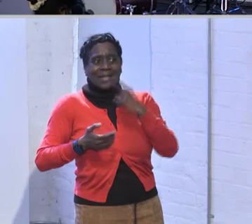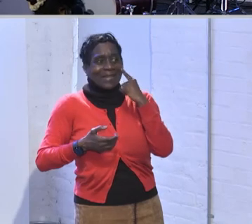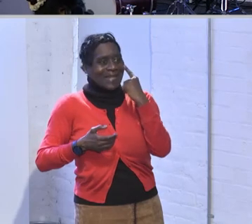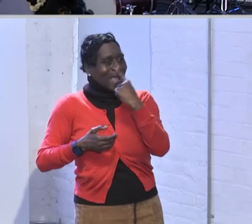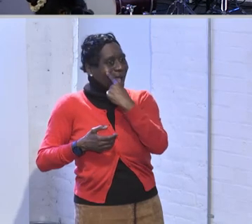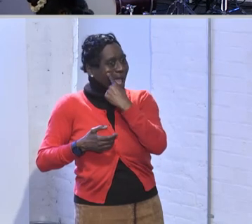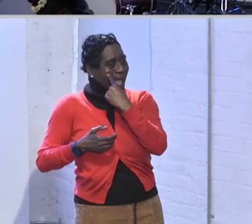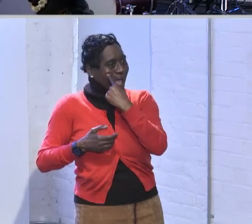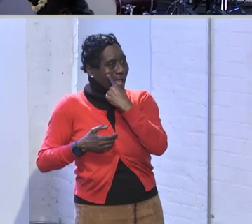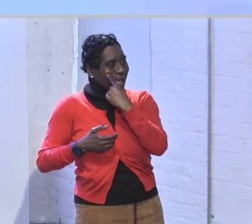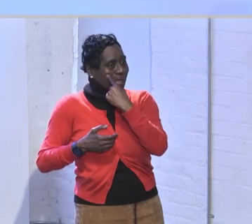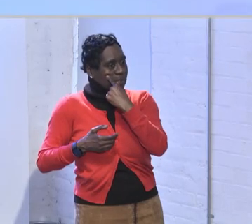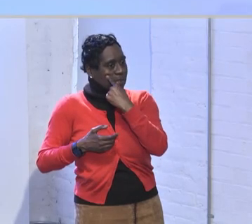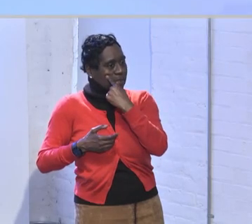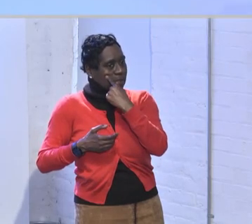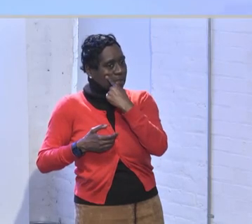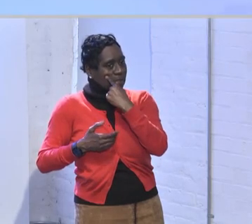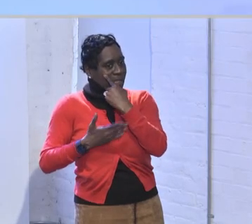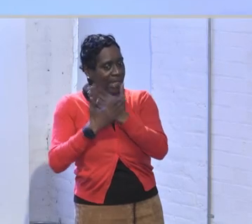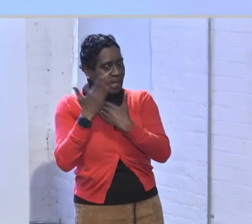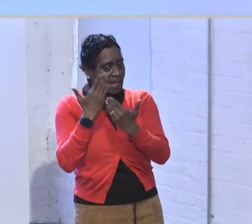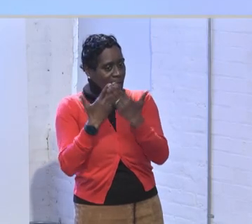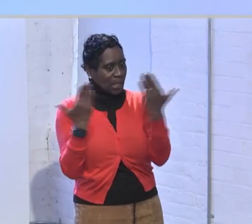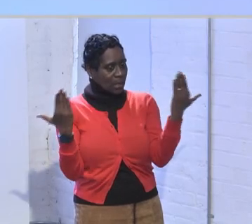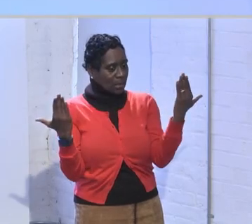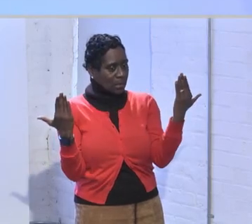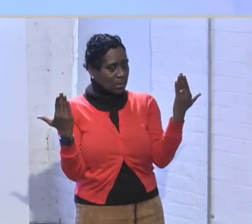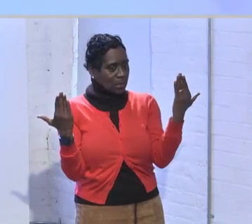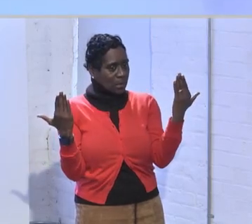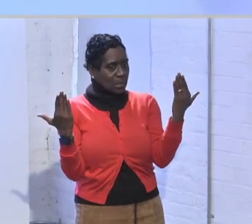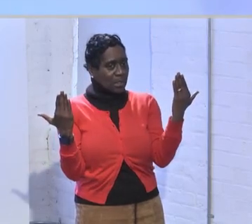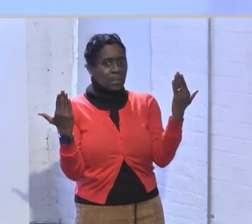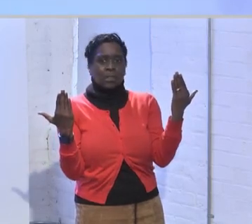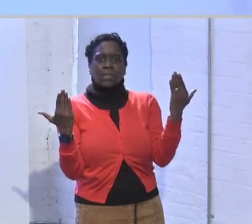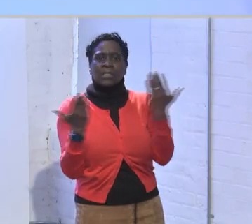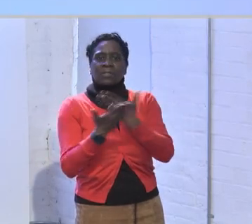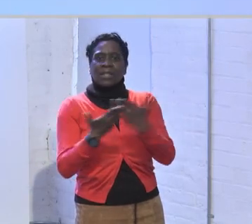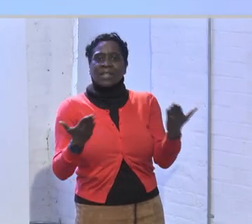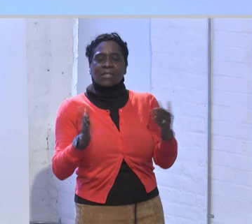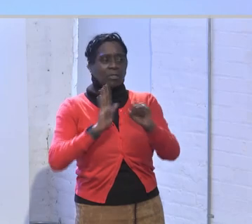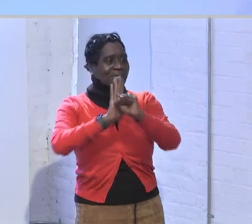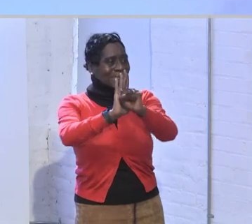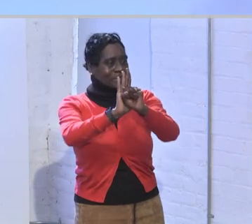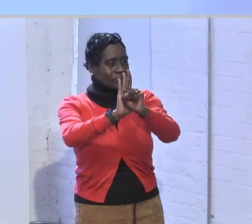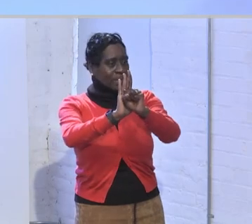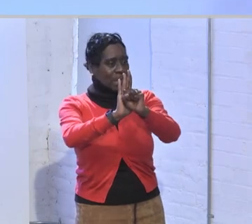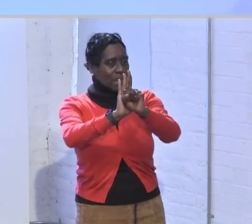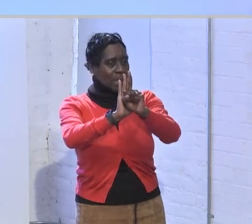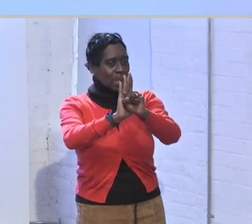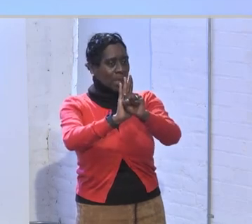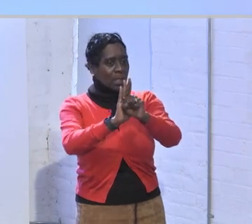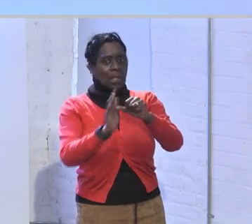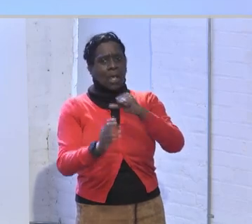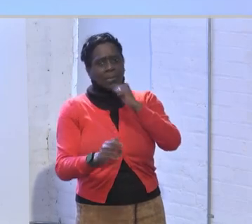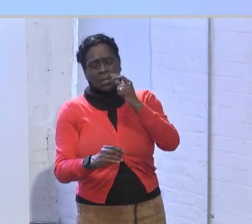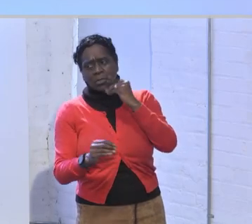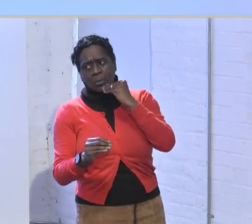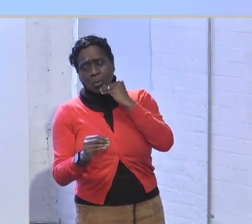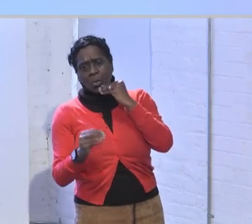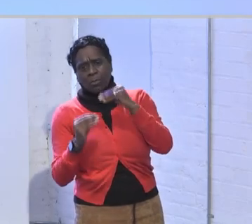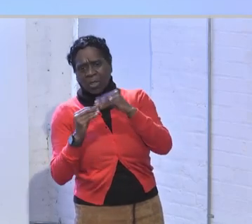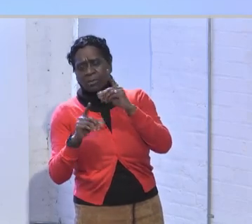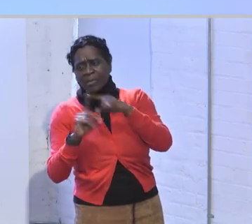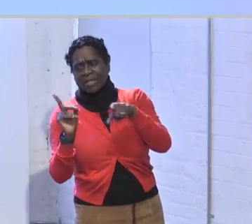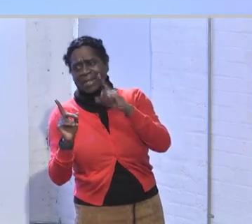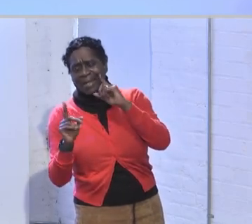eyes, frontlets between the eyes, and on the hands. These are places that I think are symbolic. And I'm not saying they're not more than symbolic, but they're